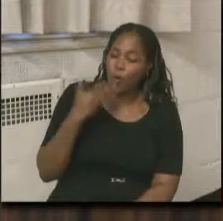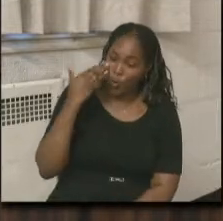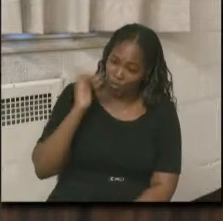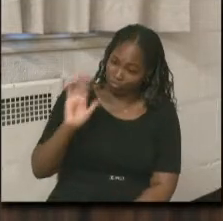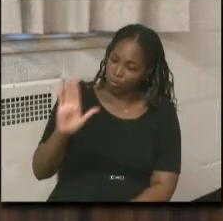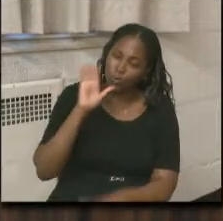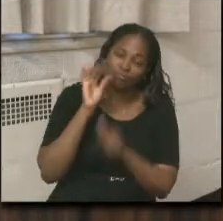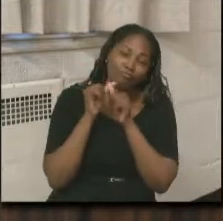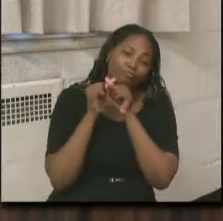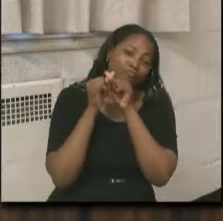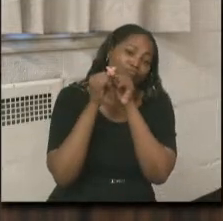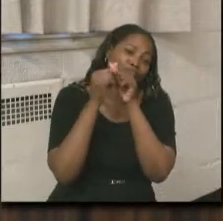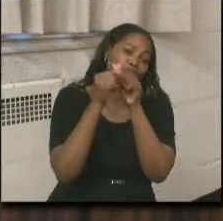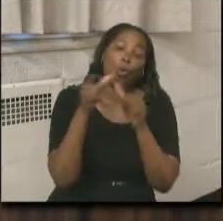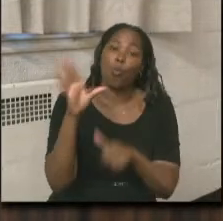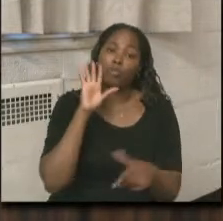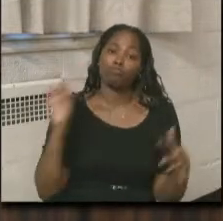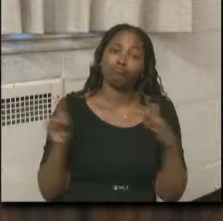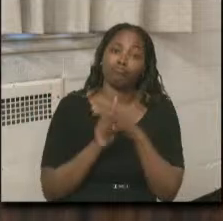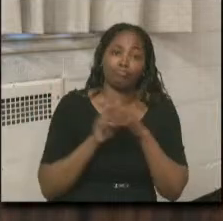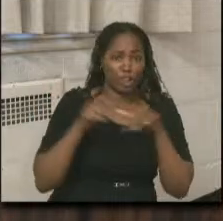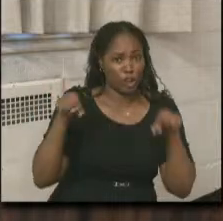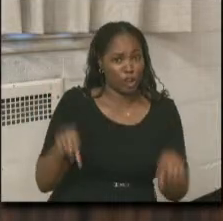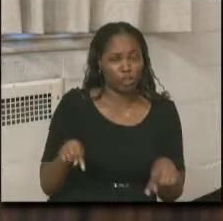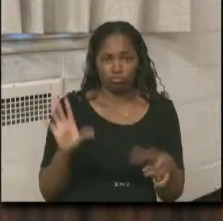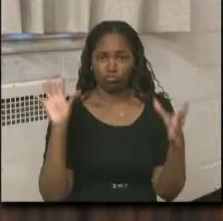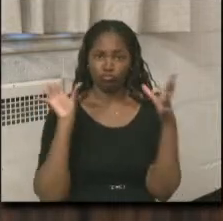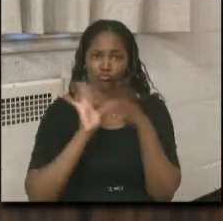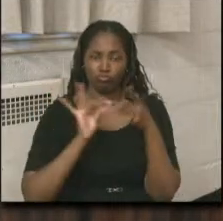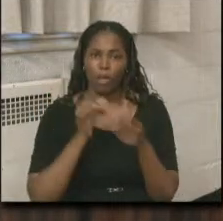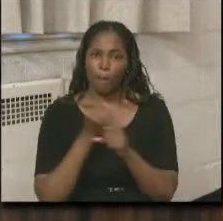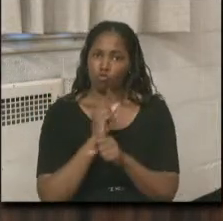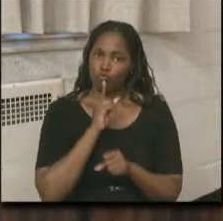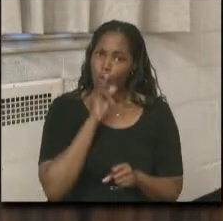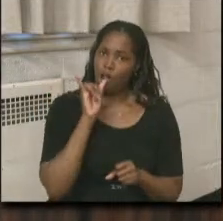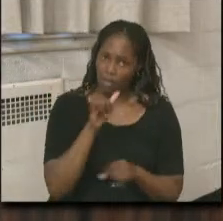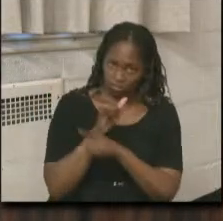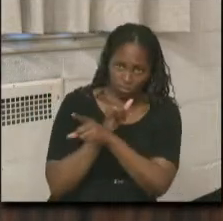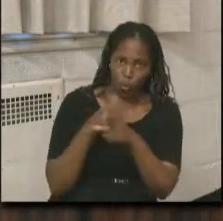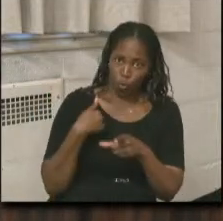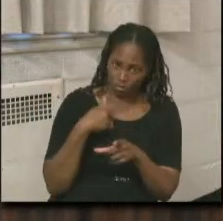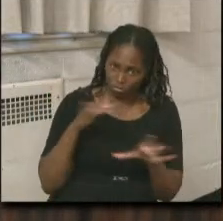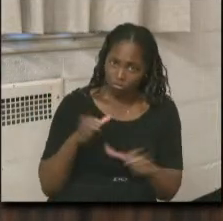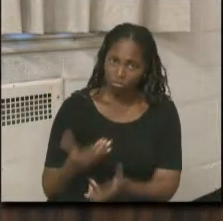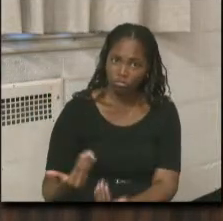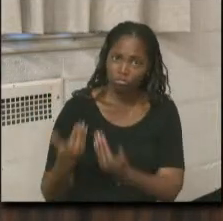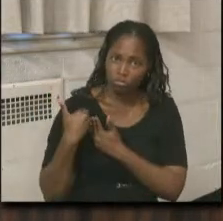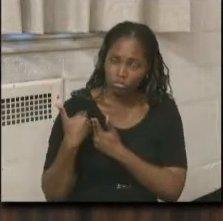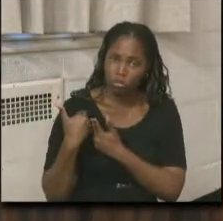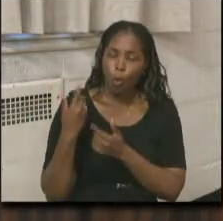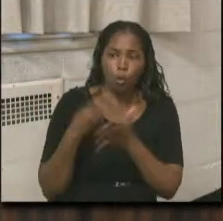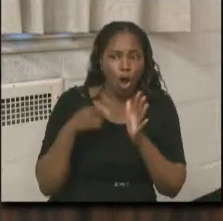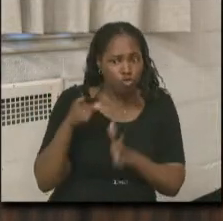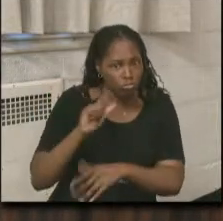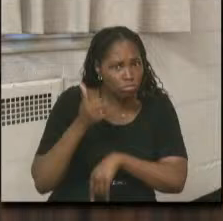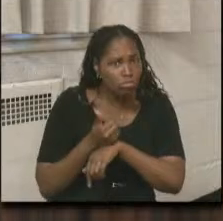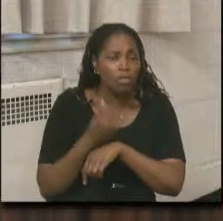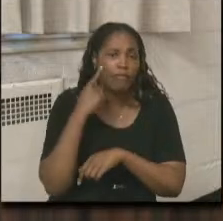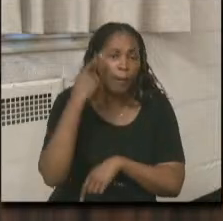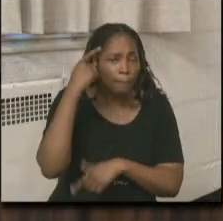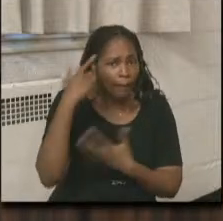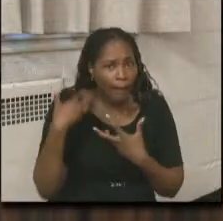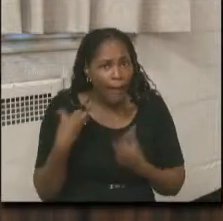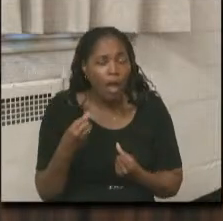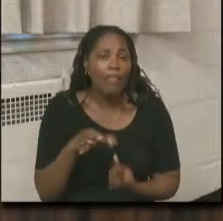here for comments and making sure that you hold us accountable for what we have committed to for mental health space, special needs space,